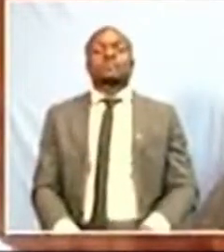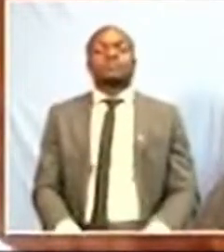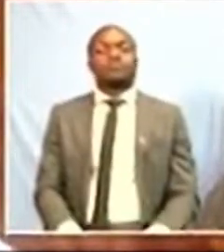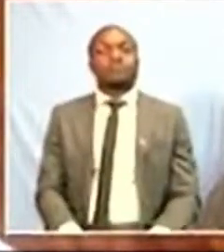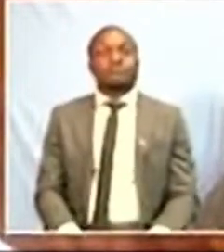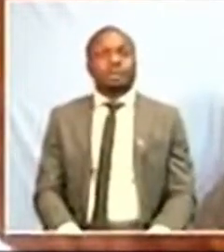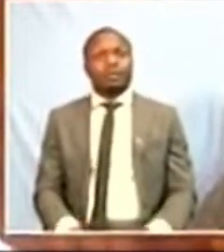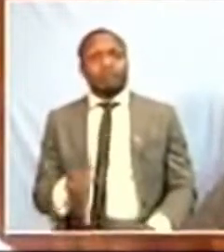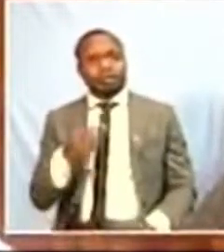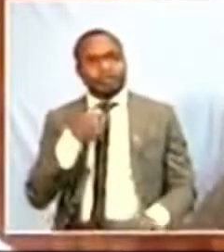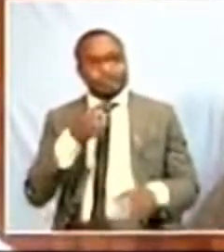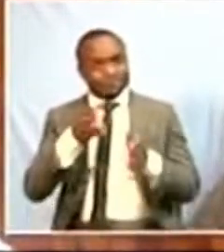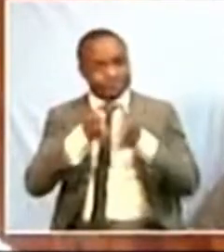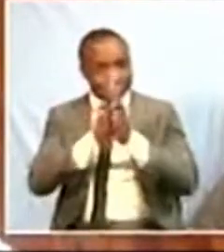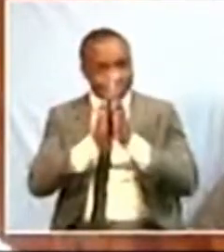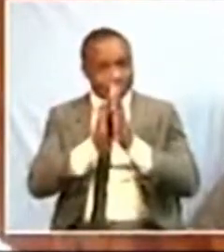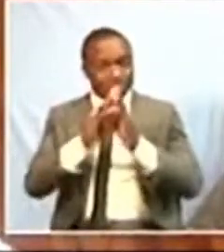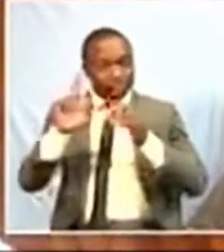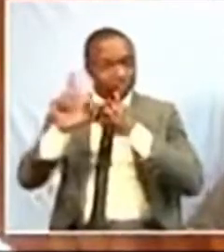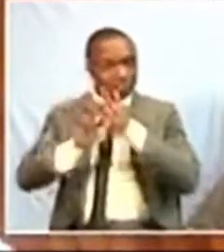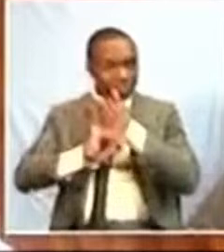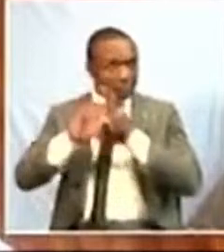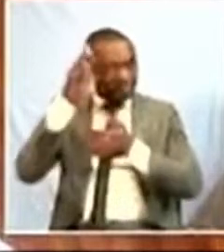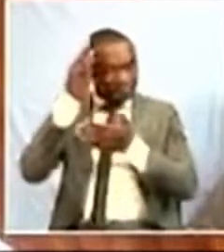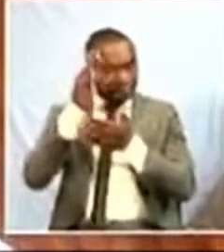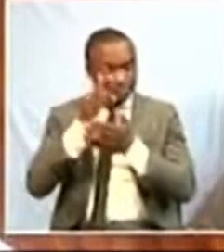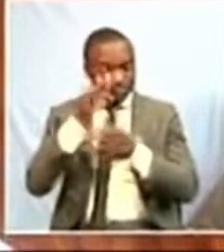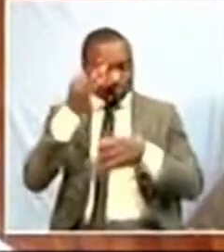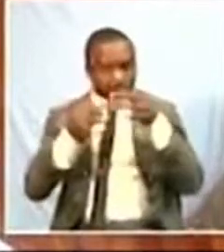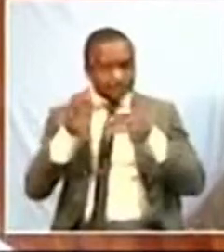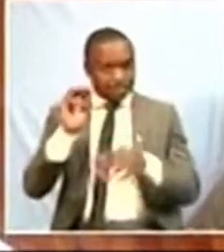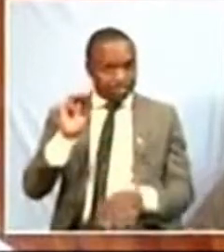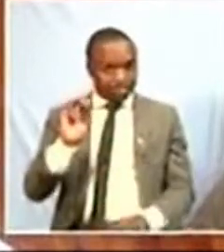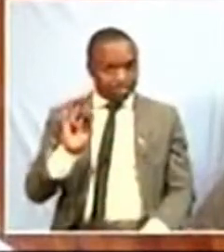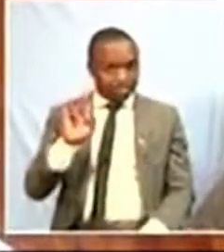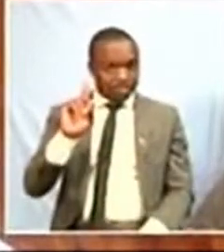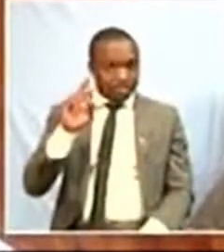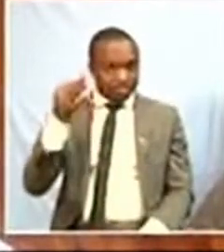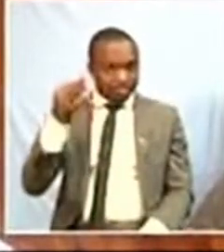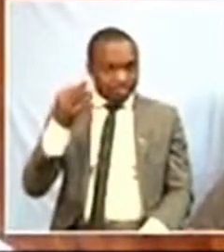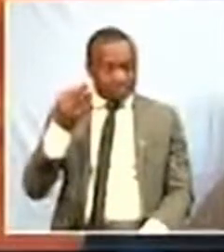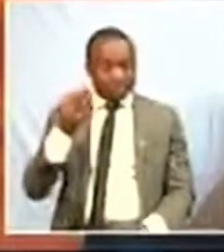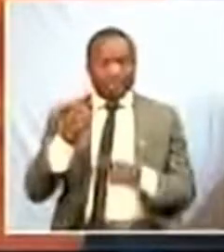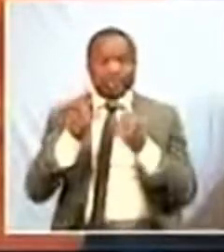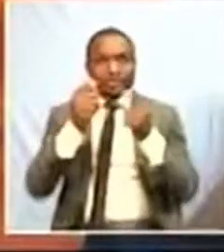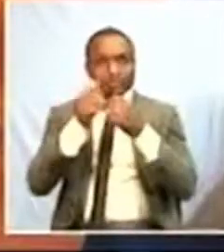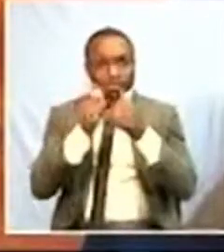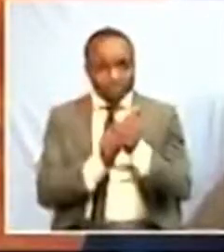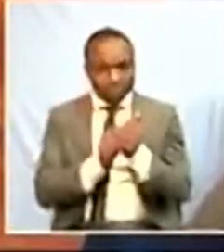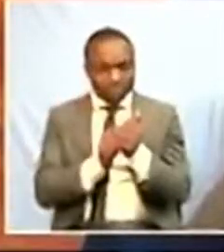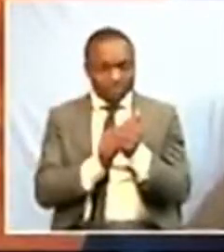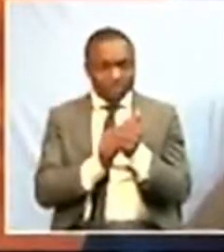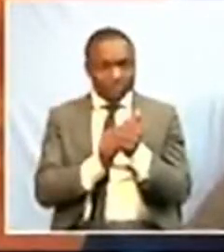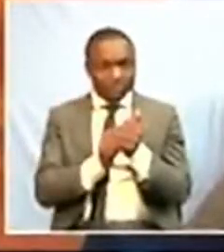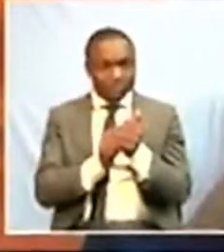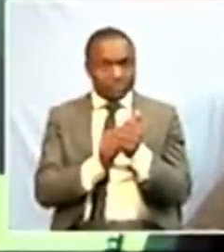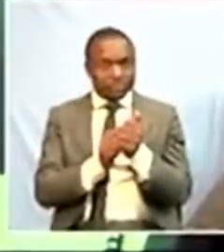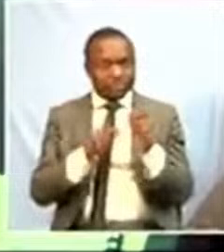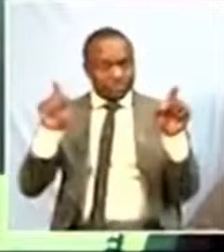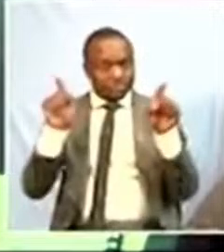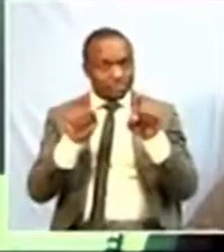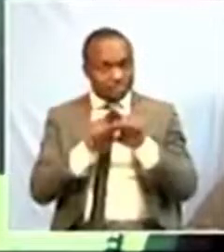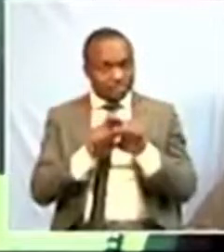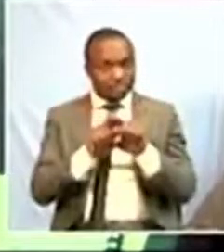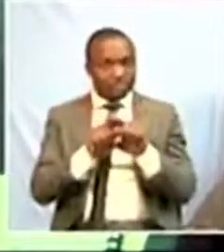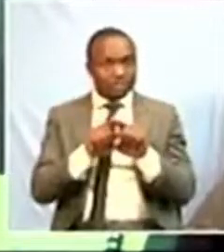I did ask Town Clerk if the MDF being referred to is the one Debs is using to